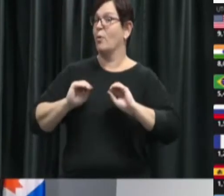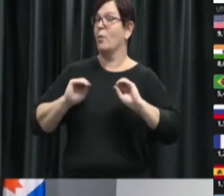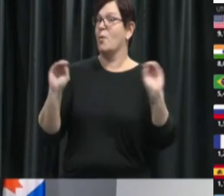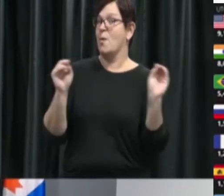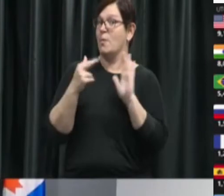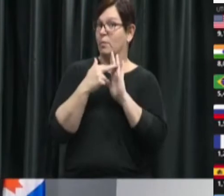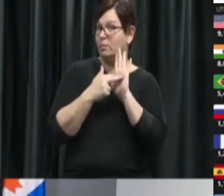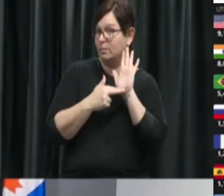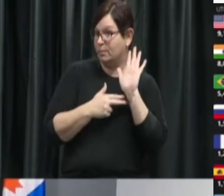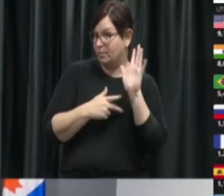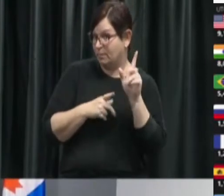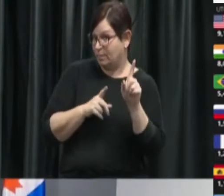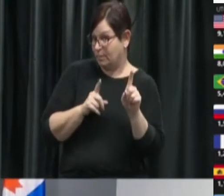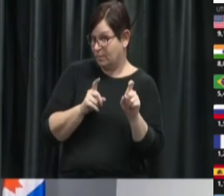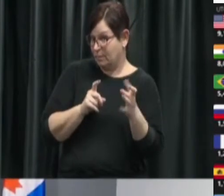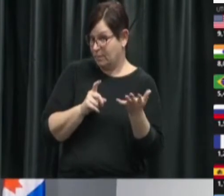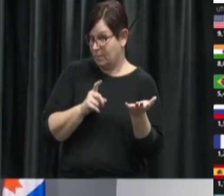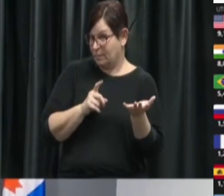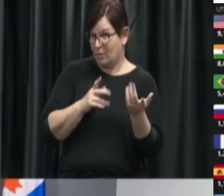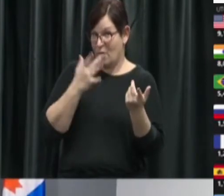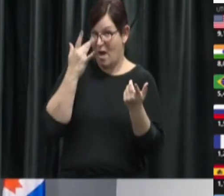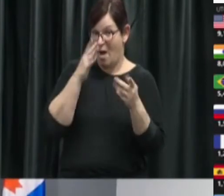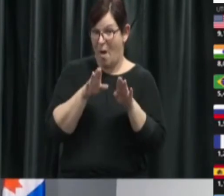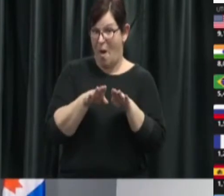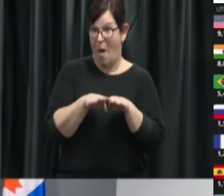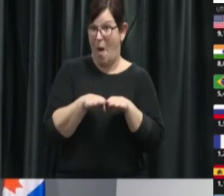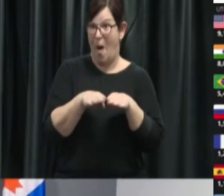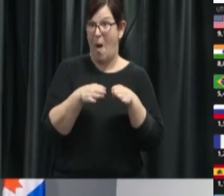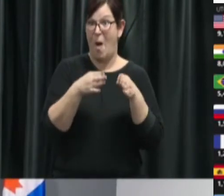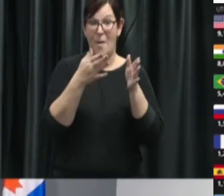a reopening plan for day 29?